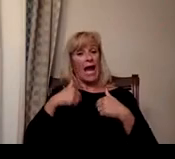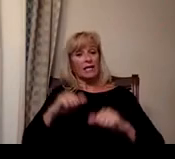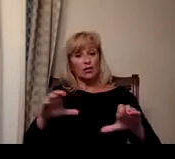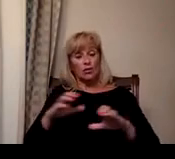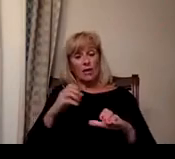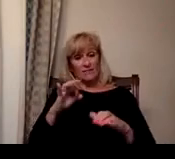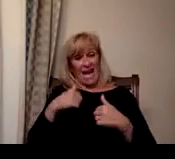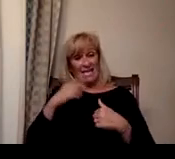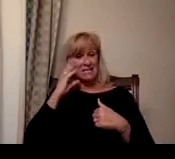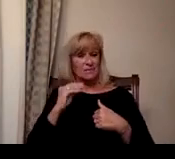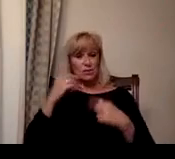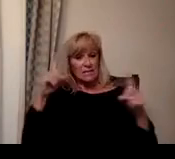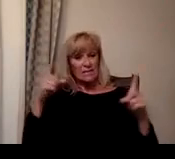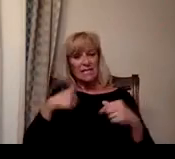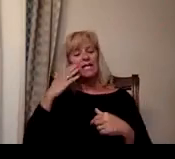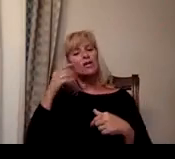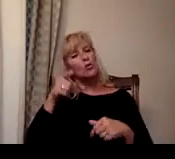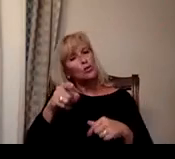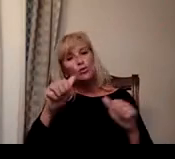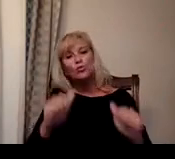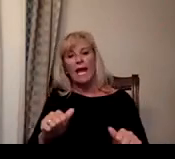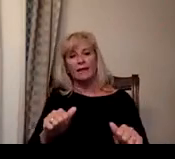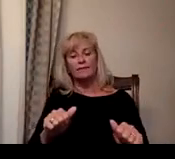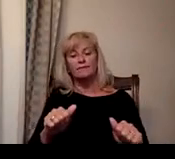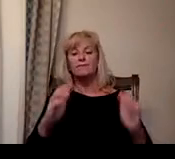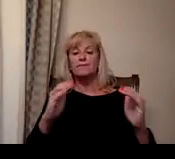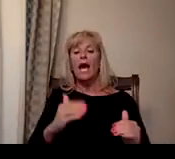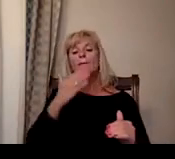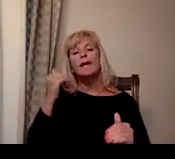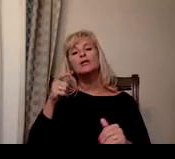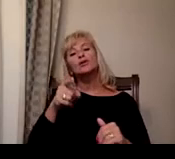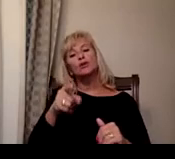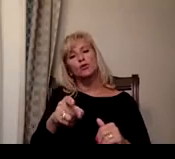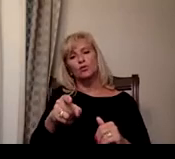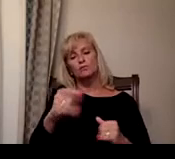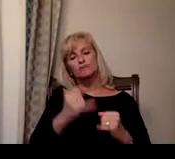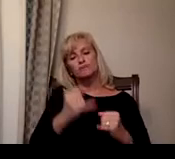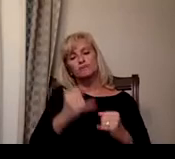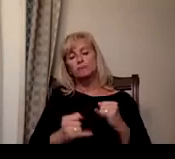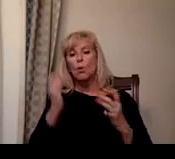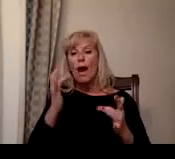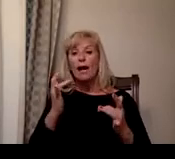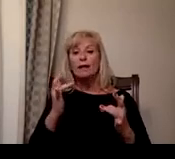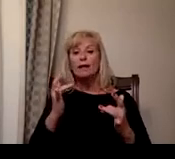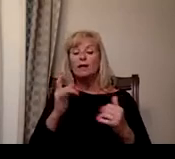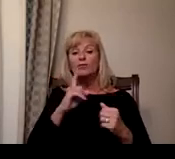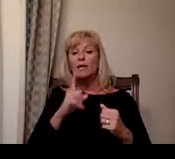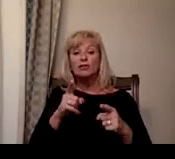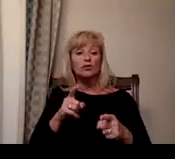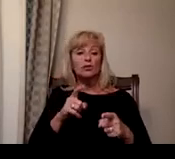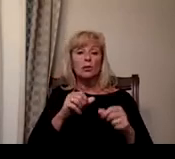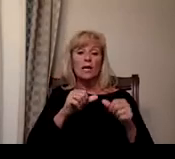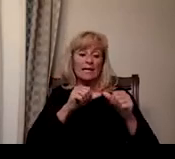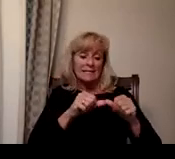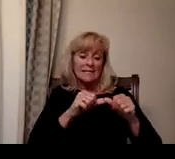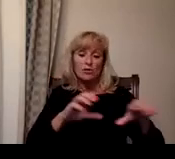I've experienced success, I know that you can out there. And then a better you, because, at the end of the day, if you continue to do what you've